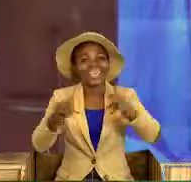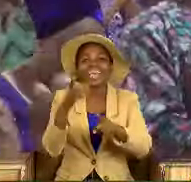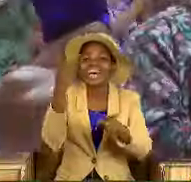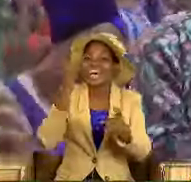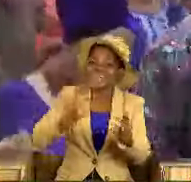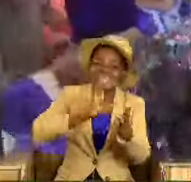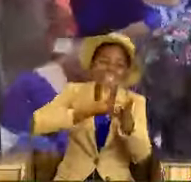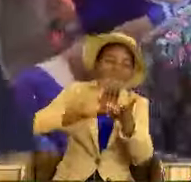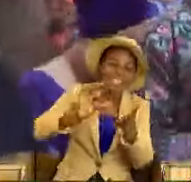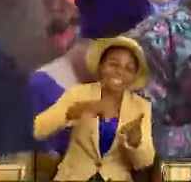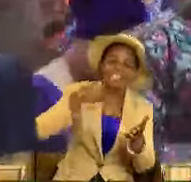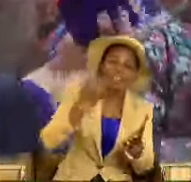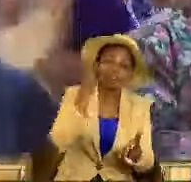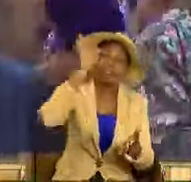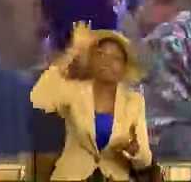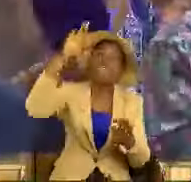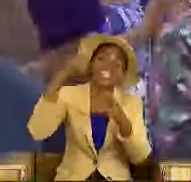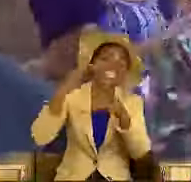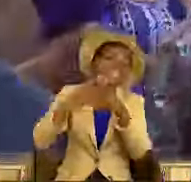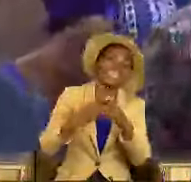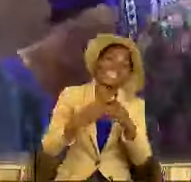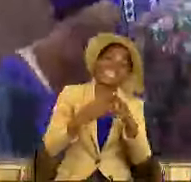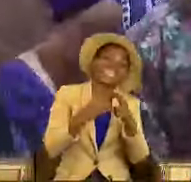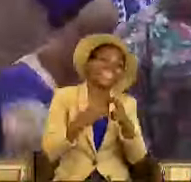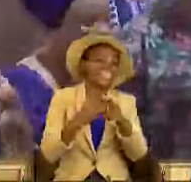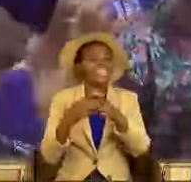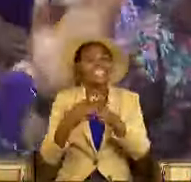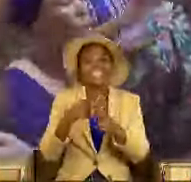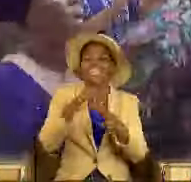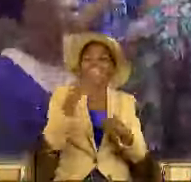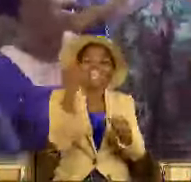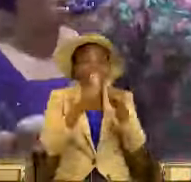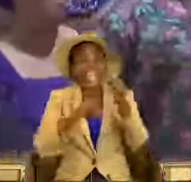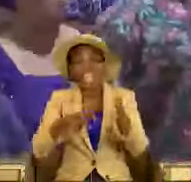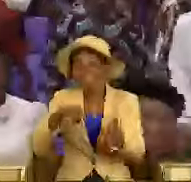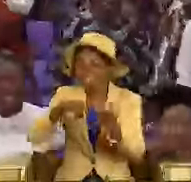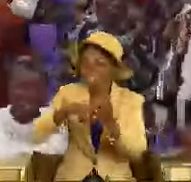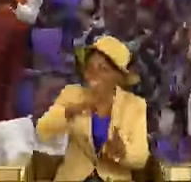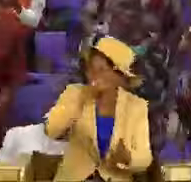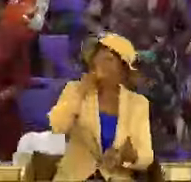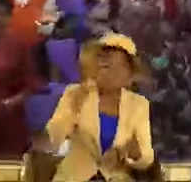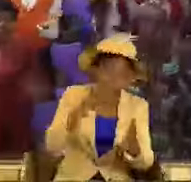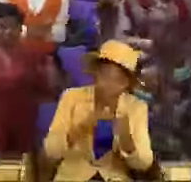that name mention of that name